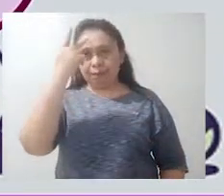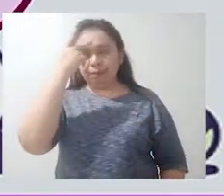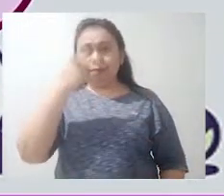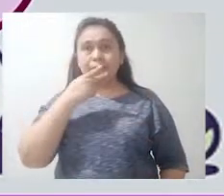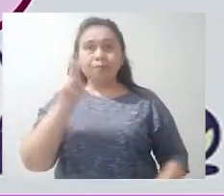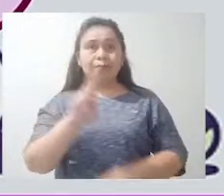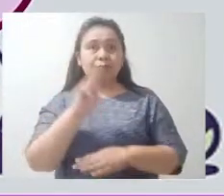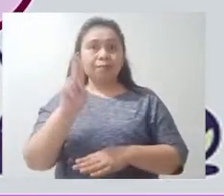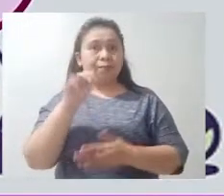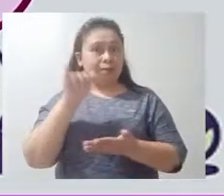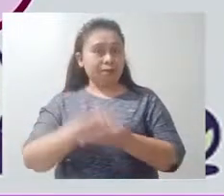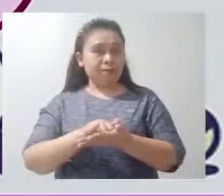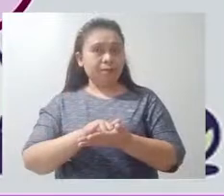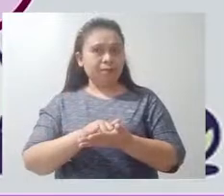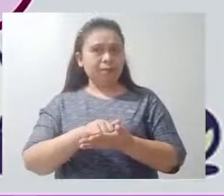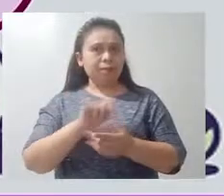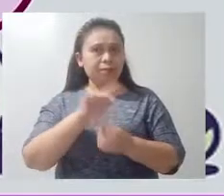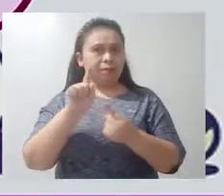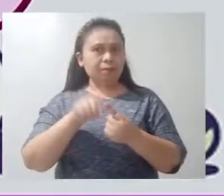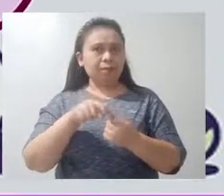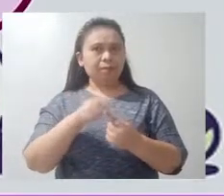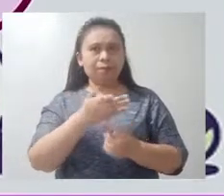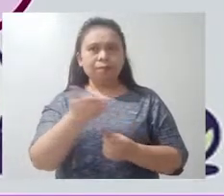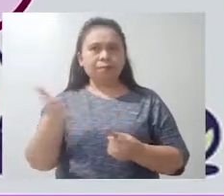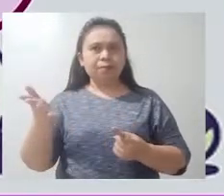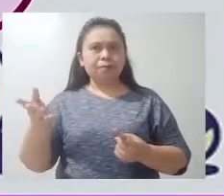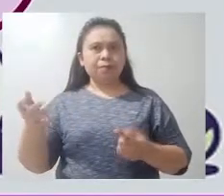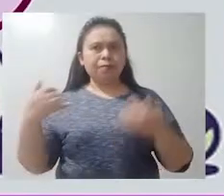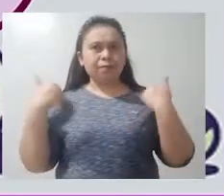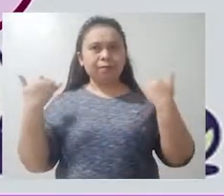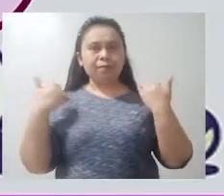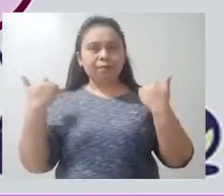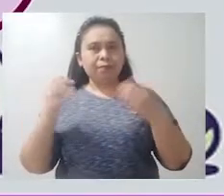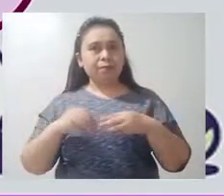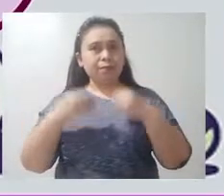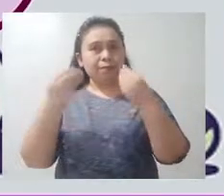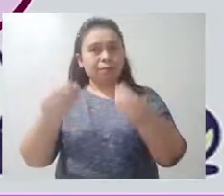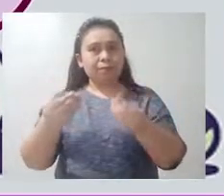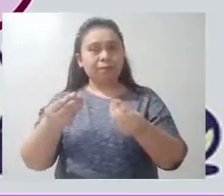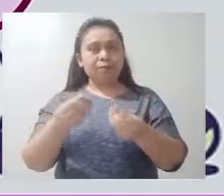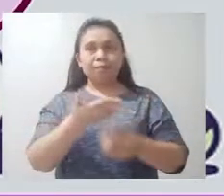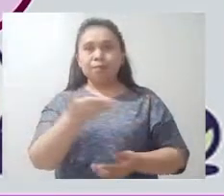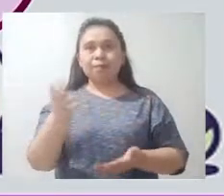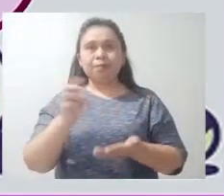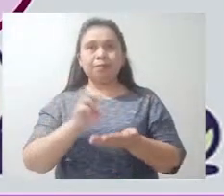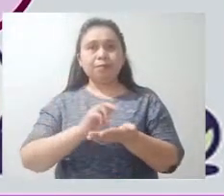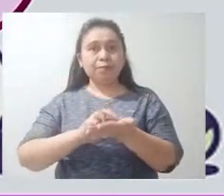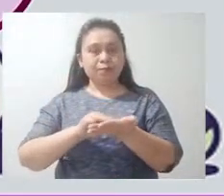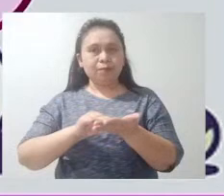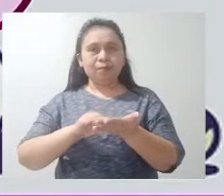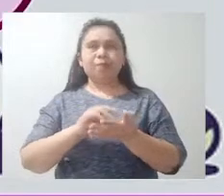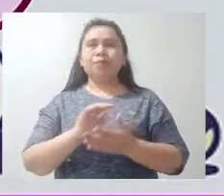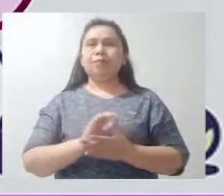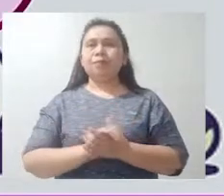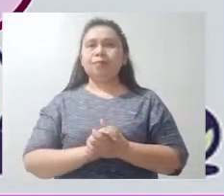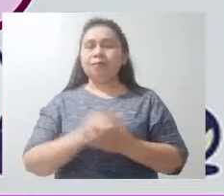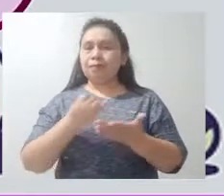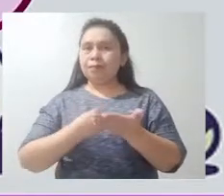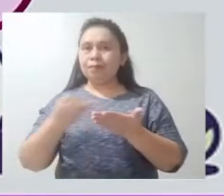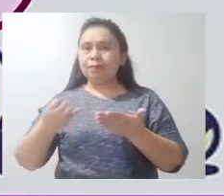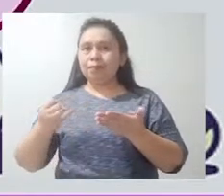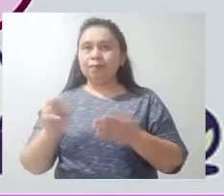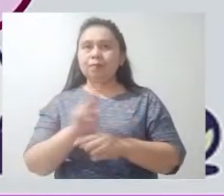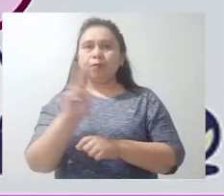used this when you were young to give you a dose of medicine. This is an